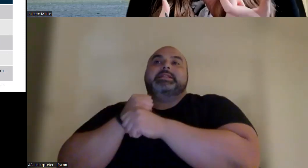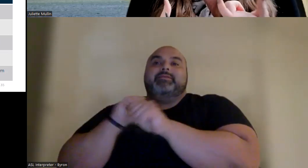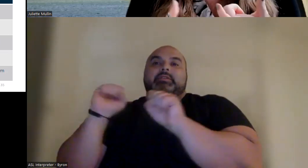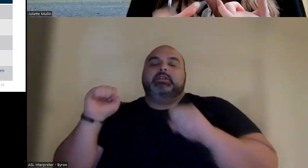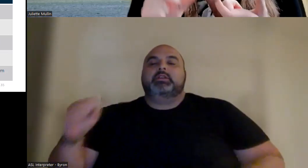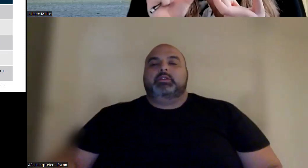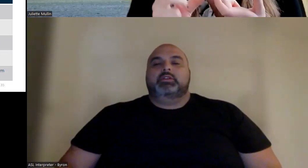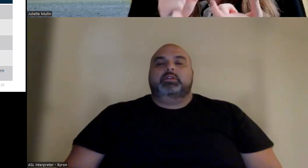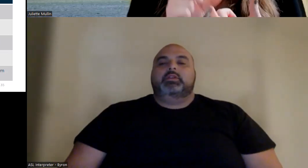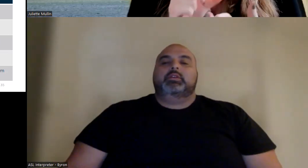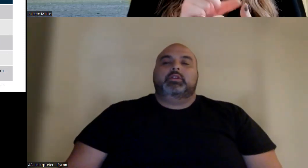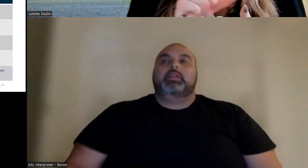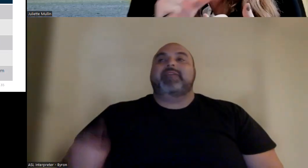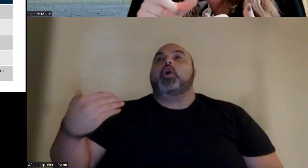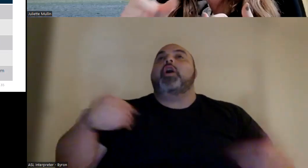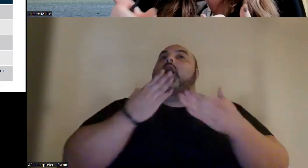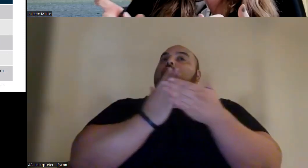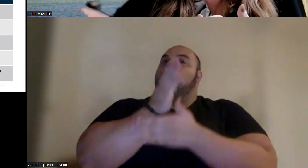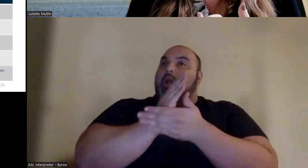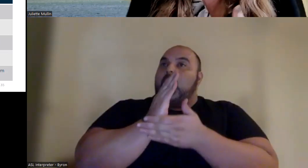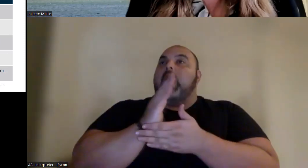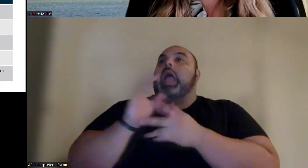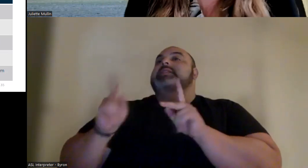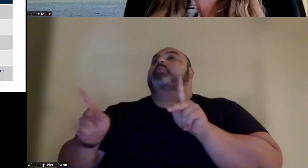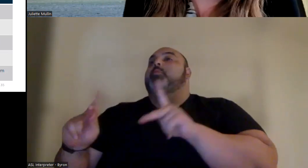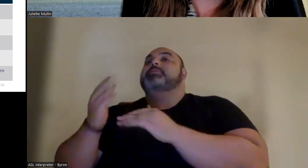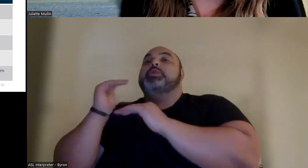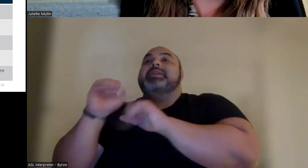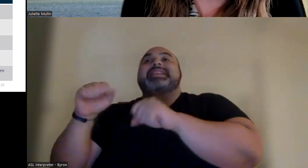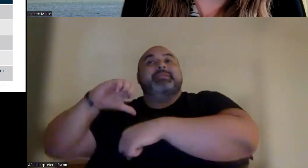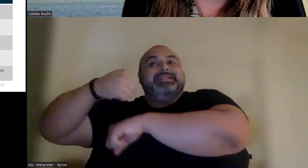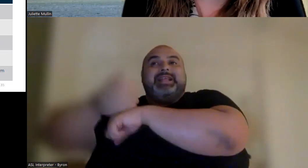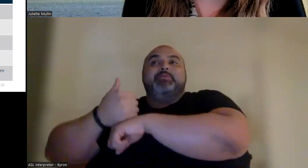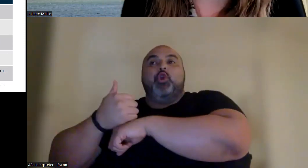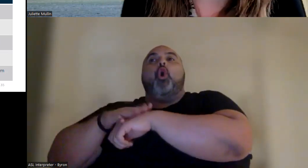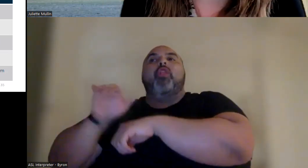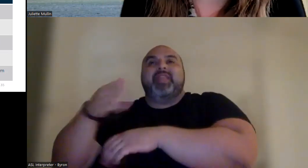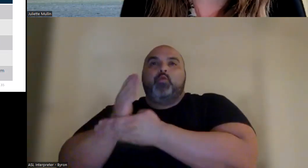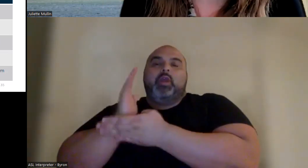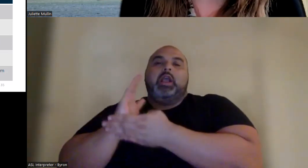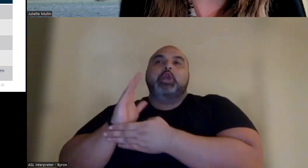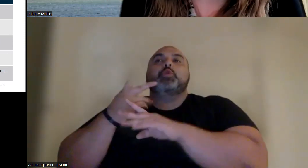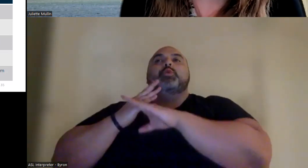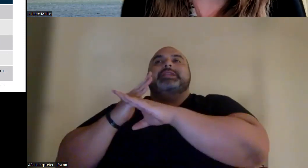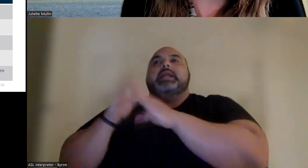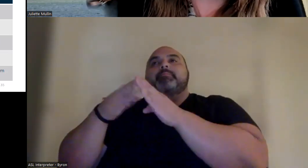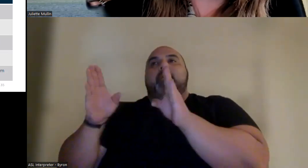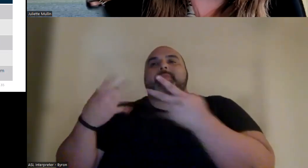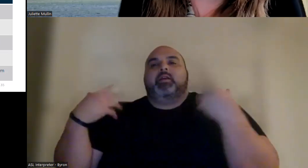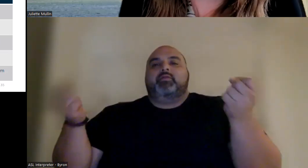there's a fundamental right and then these are some permissible limits that can be established on that right in order to protect public health.